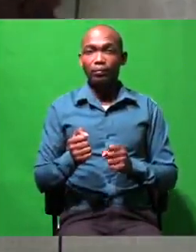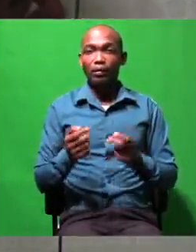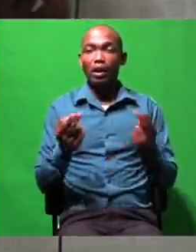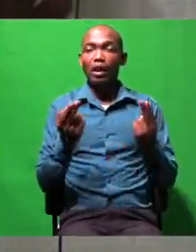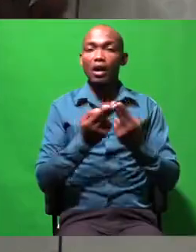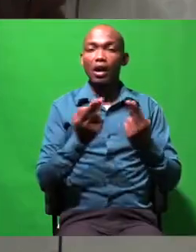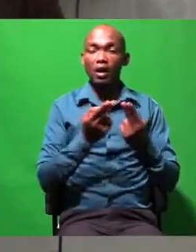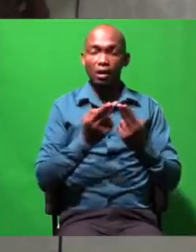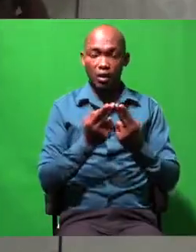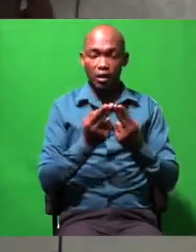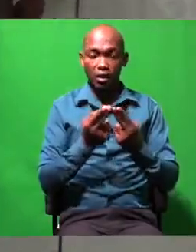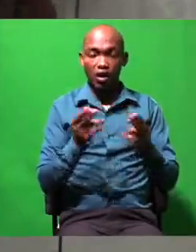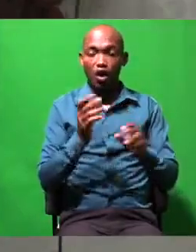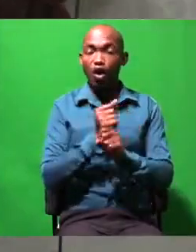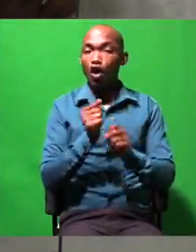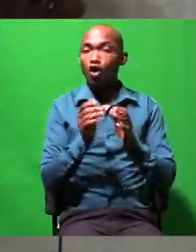occupies